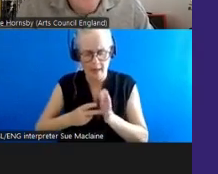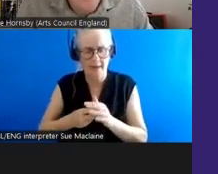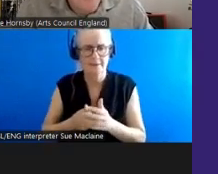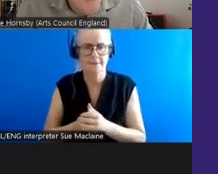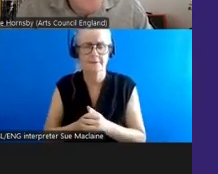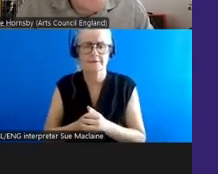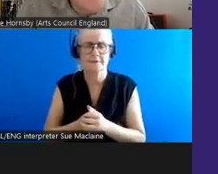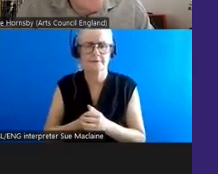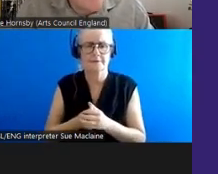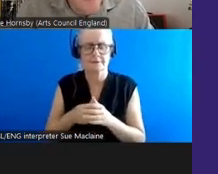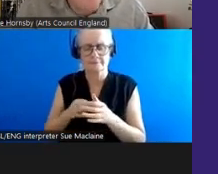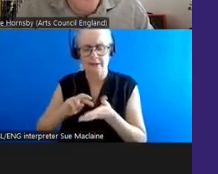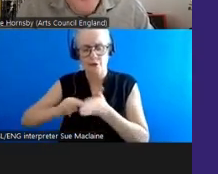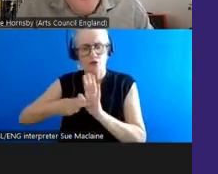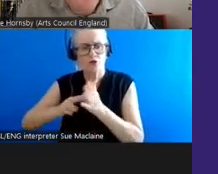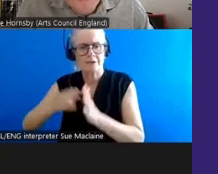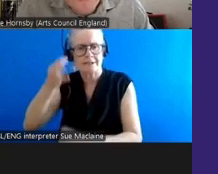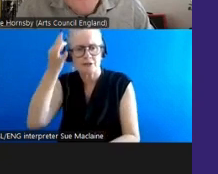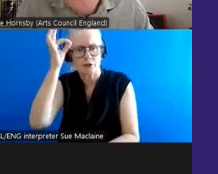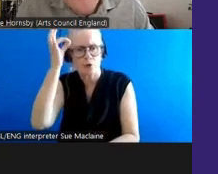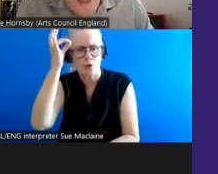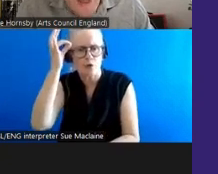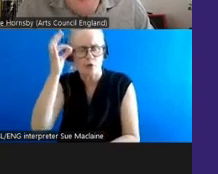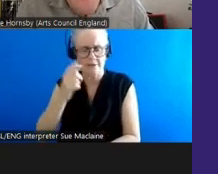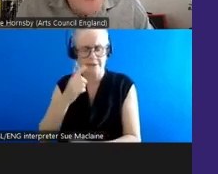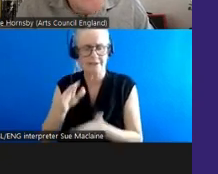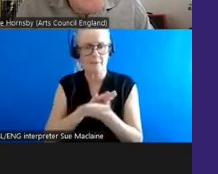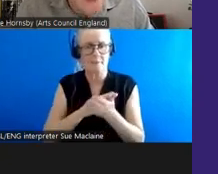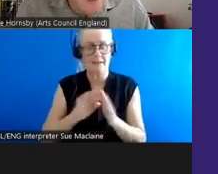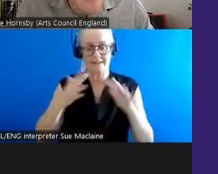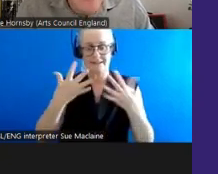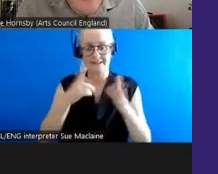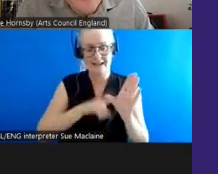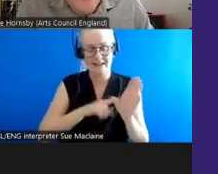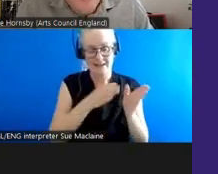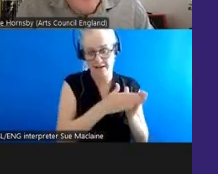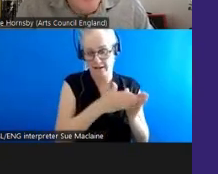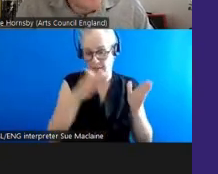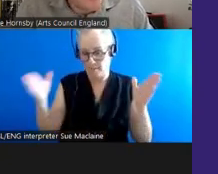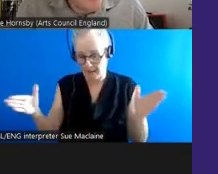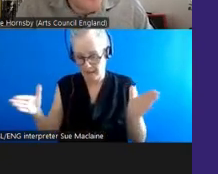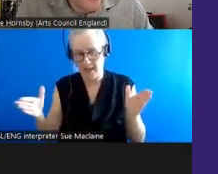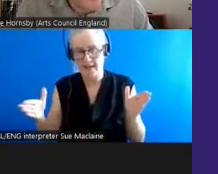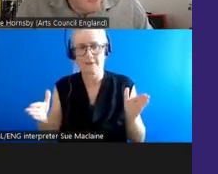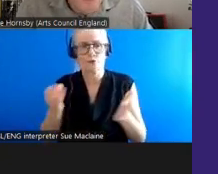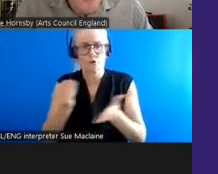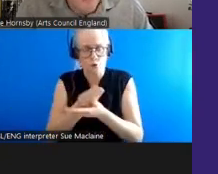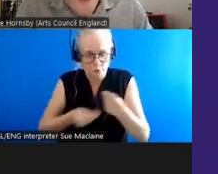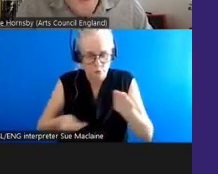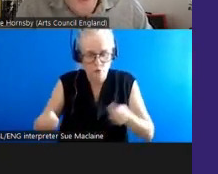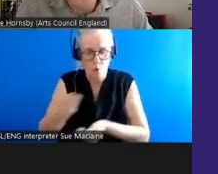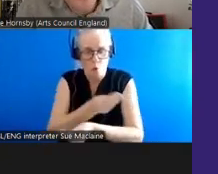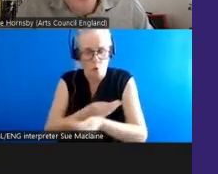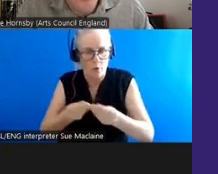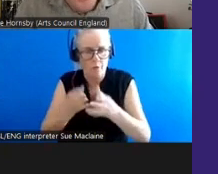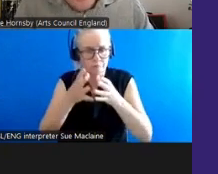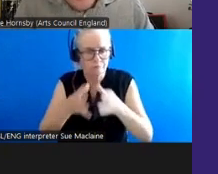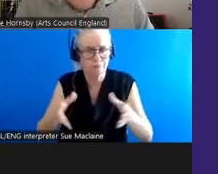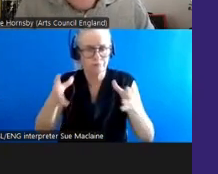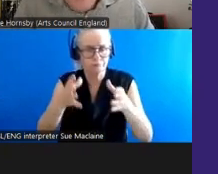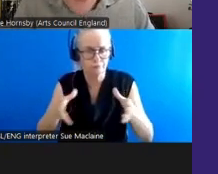a 10-year plan to drive growth in their regions. And the idea is that all those things will and should talk to each other.